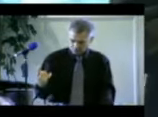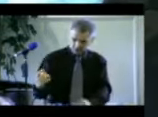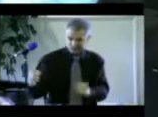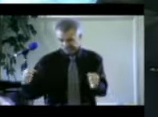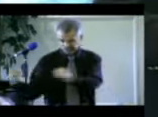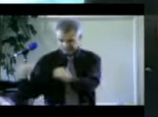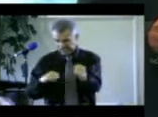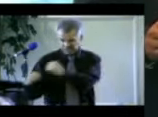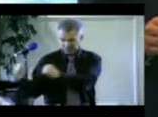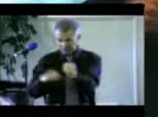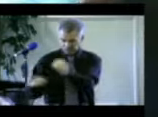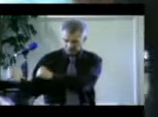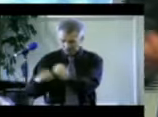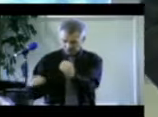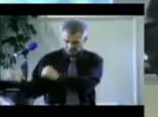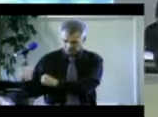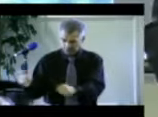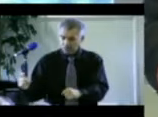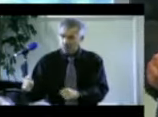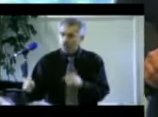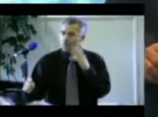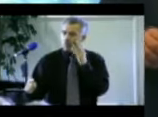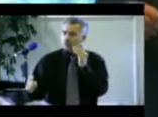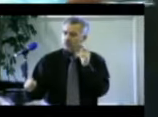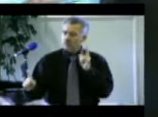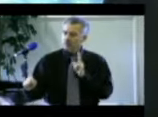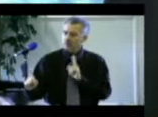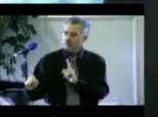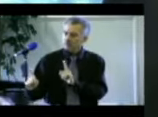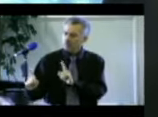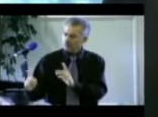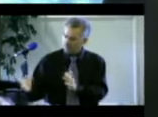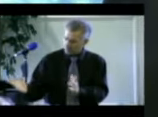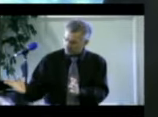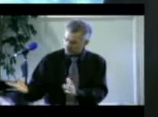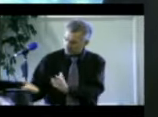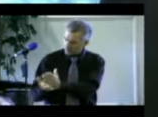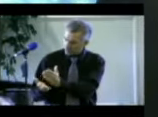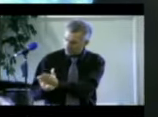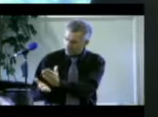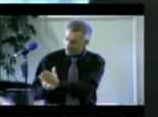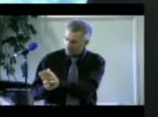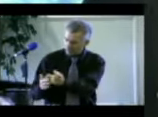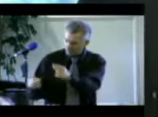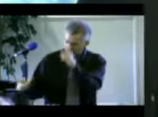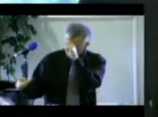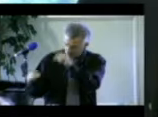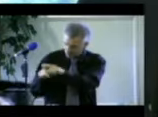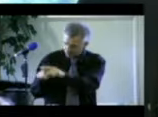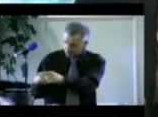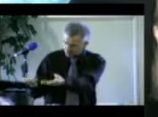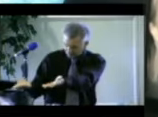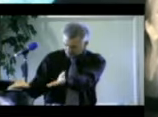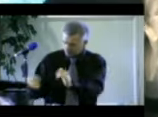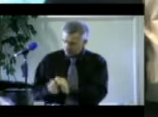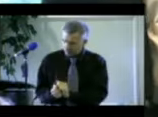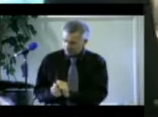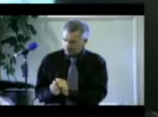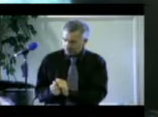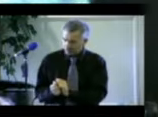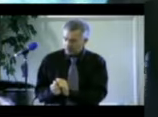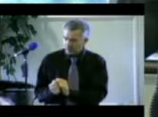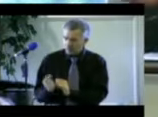was clearly in the right, and Moses came up to him and said, "Come on, guys, you're brothers, what are you doing?" And the one